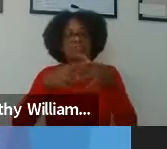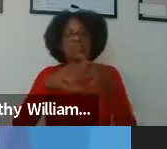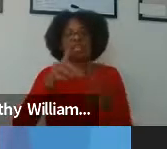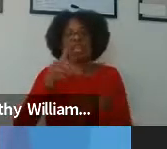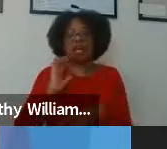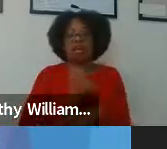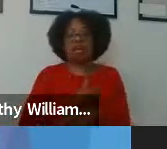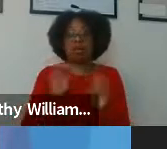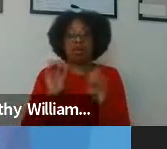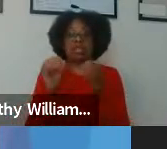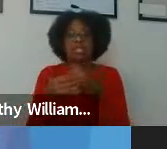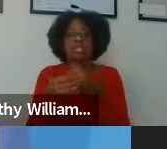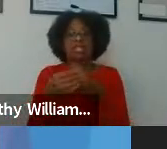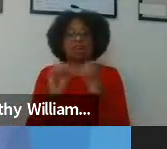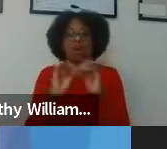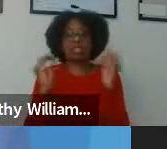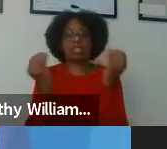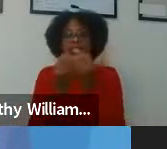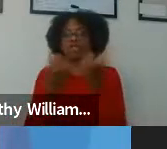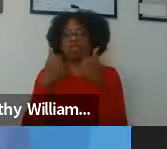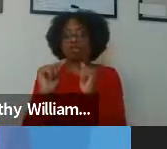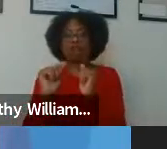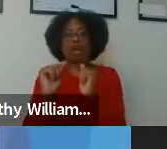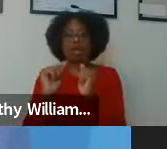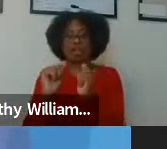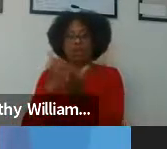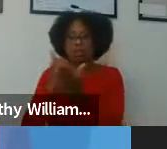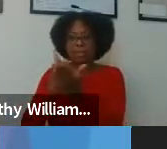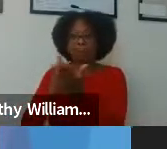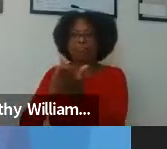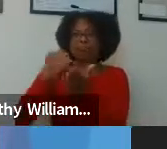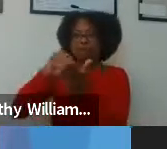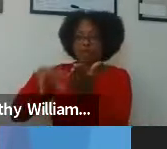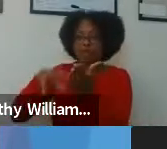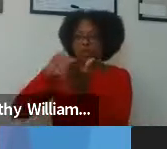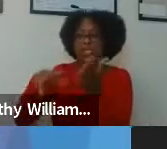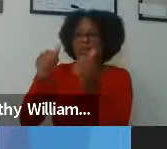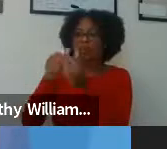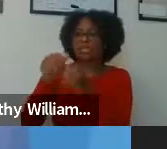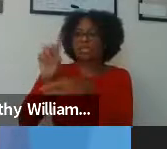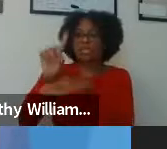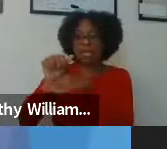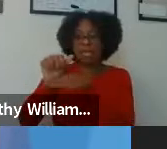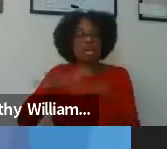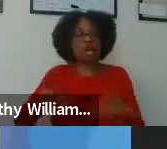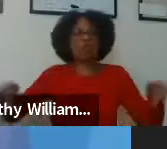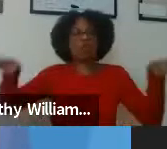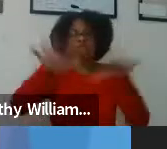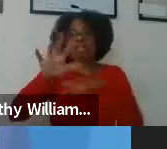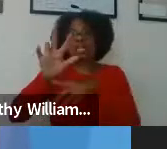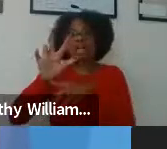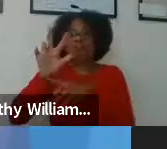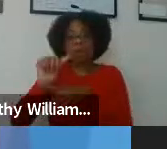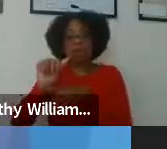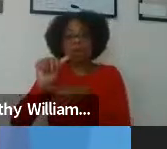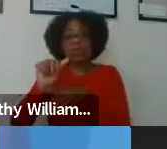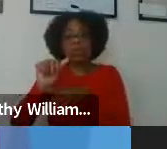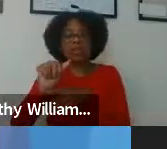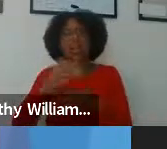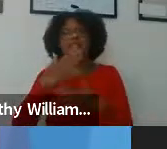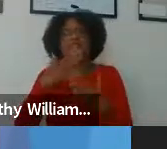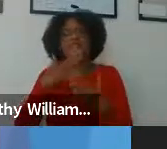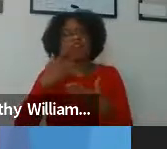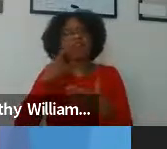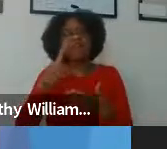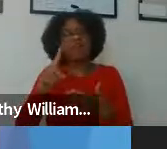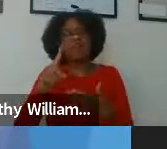working to improve the education of students with disabilities across the Commonwealth. Thank you for taking the time to learn about our